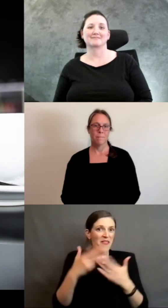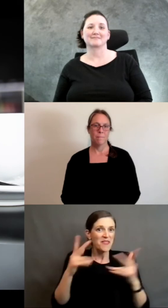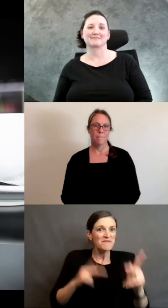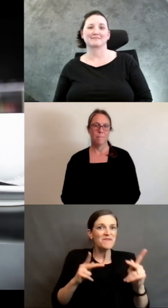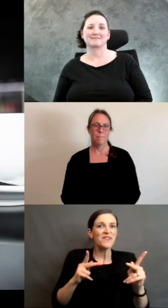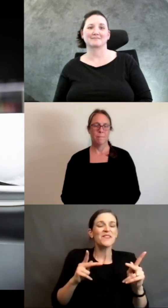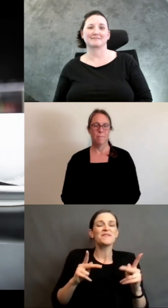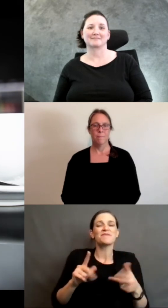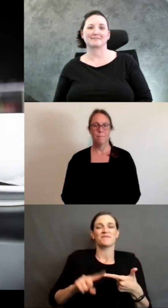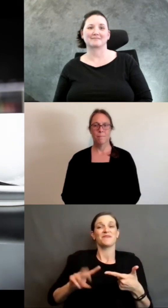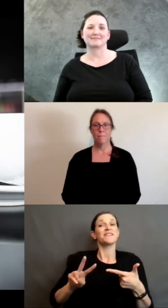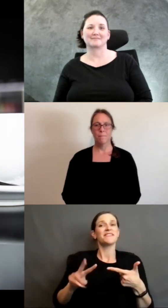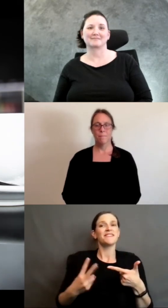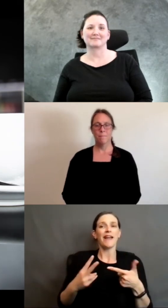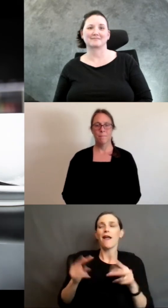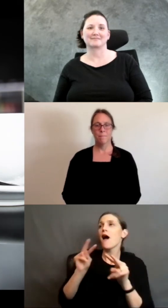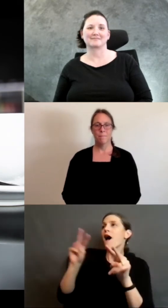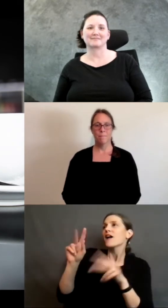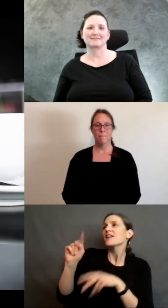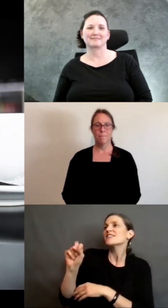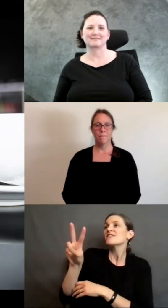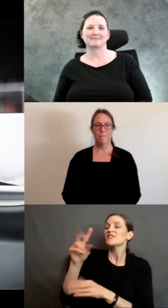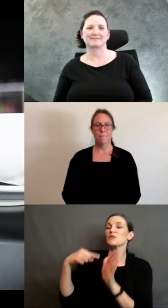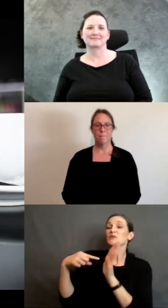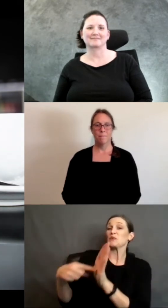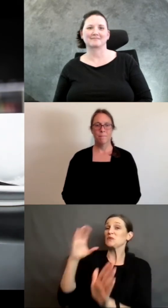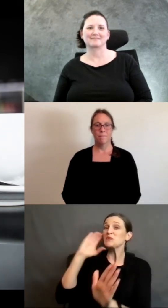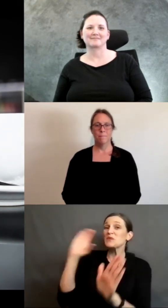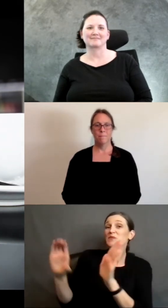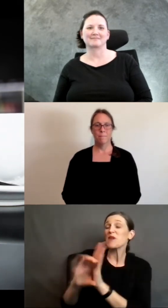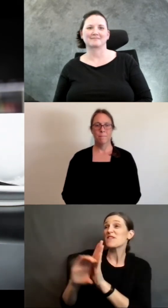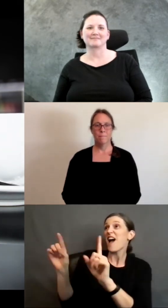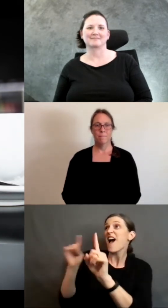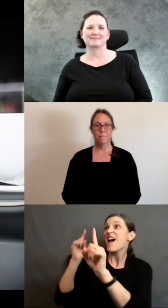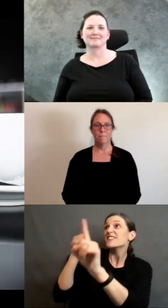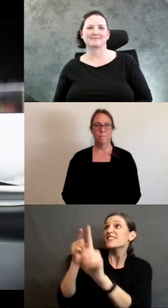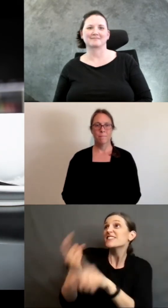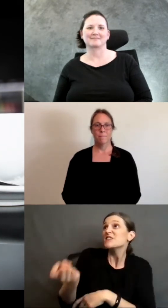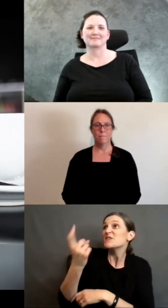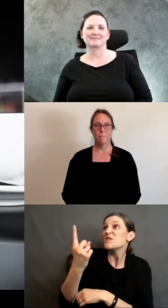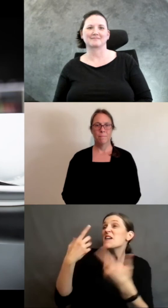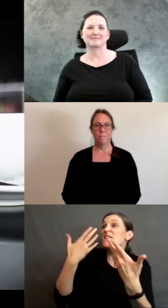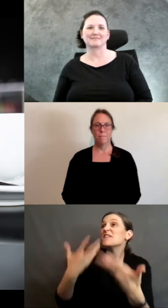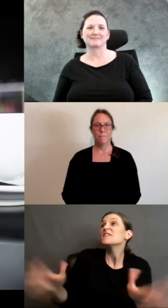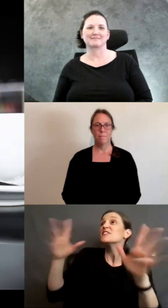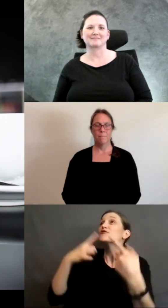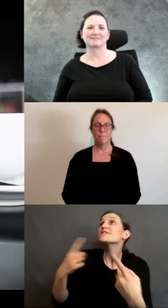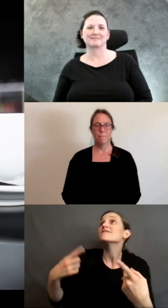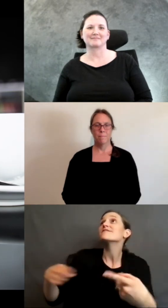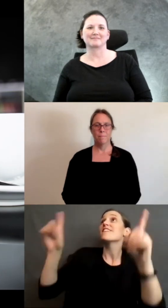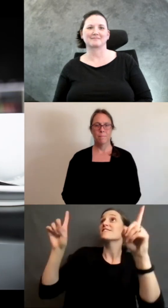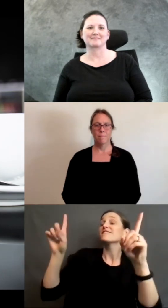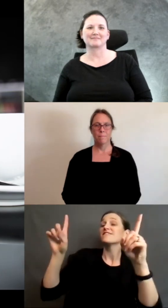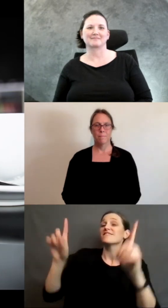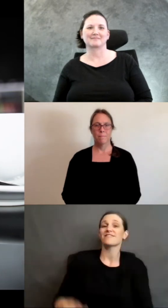at the TV that shows a graphic saying the Destiny 1 mission has been a success.